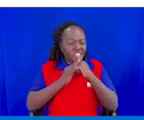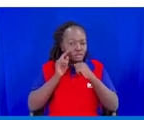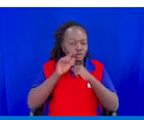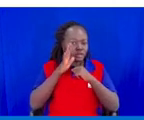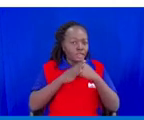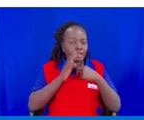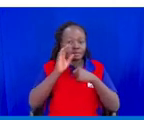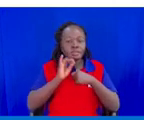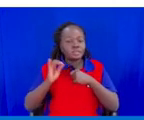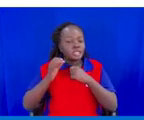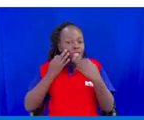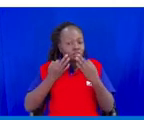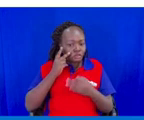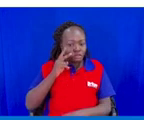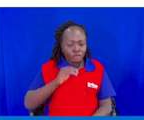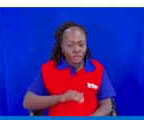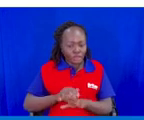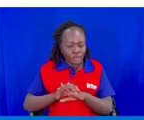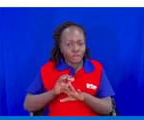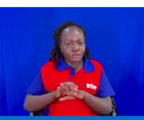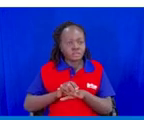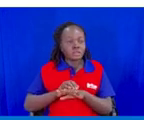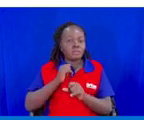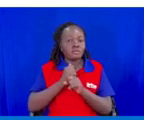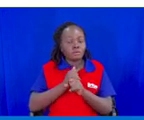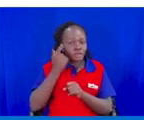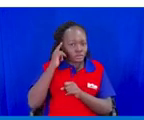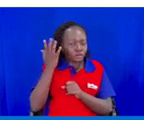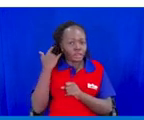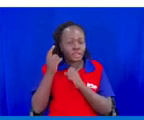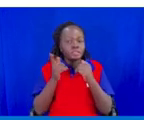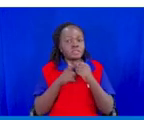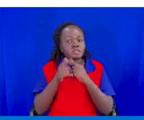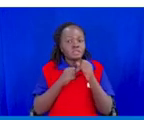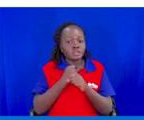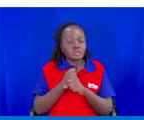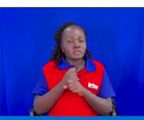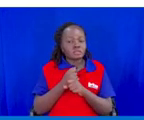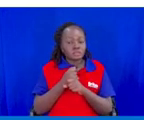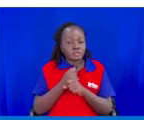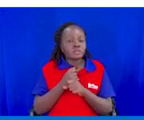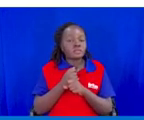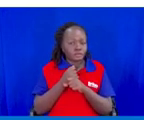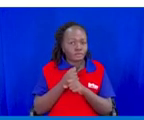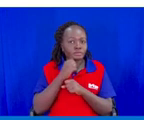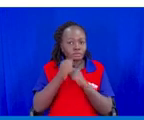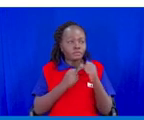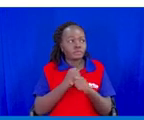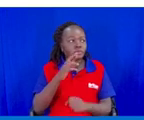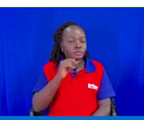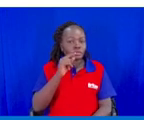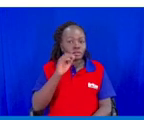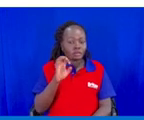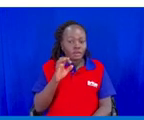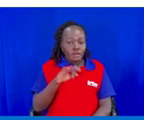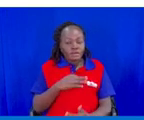8.9%. If we look at the performance for the last 6 years, the annualized rate the fund has